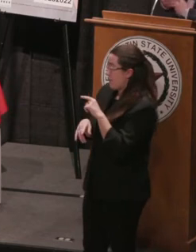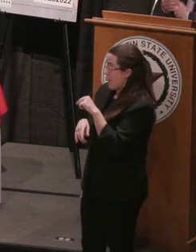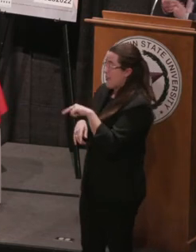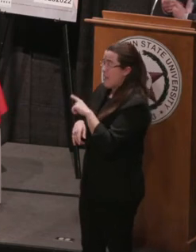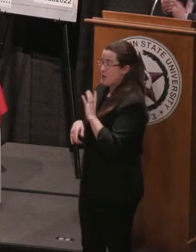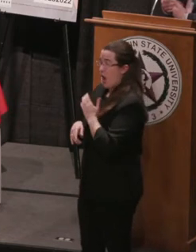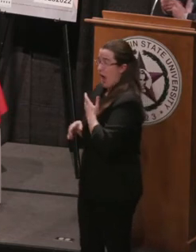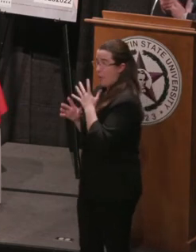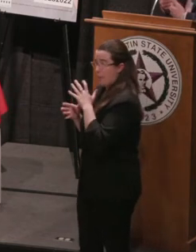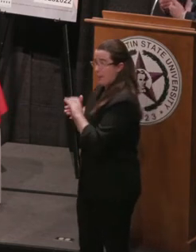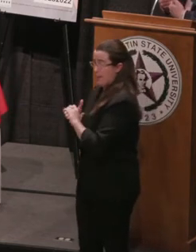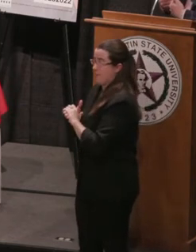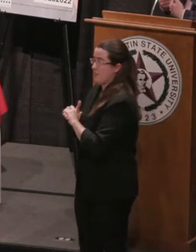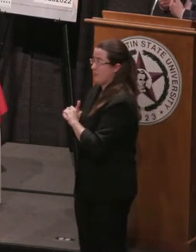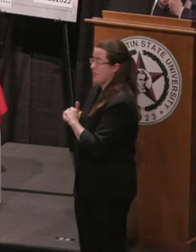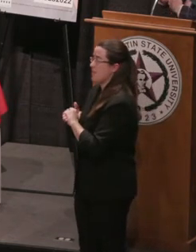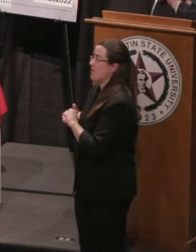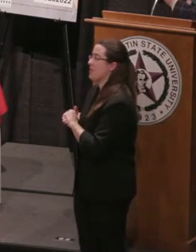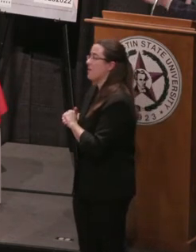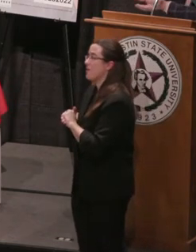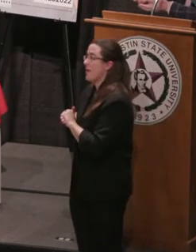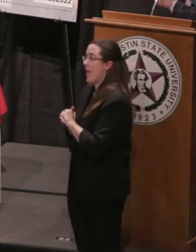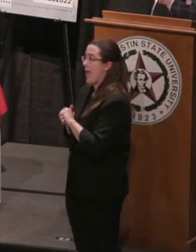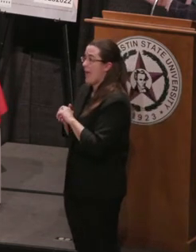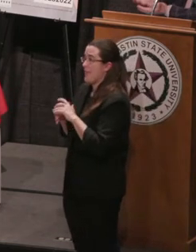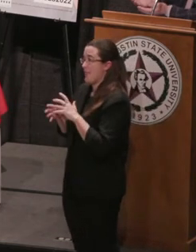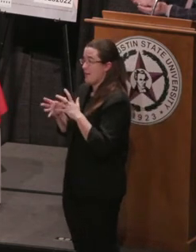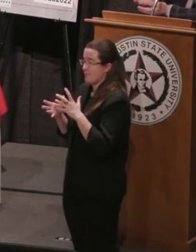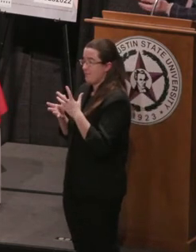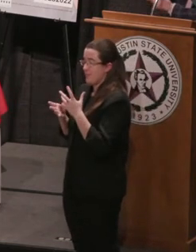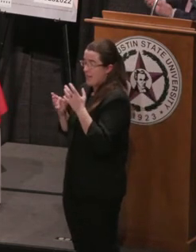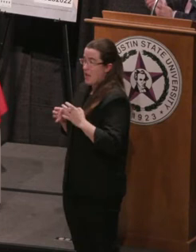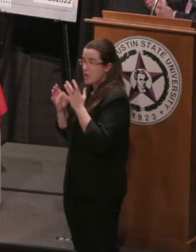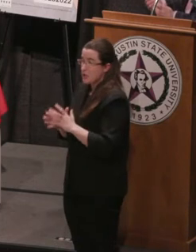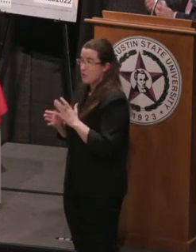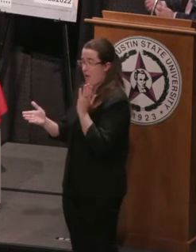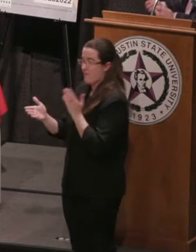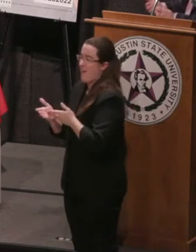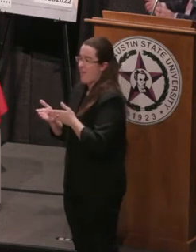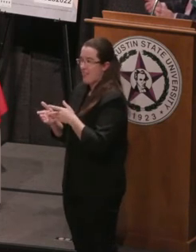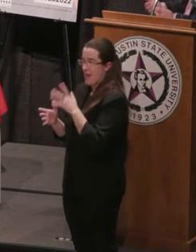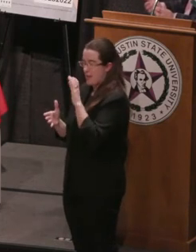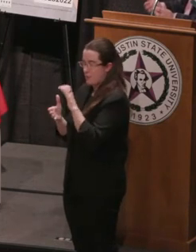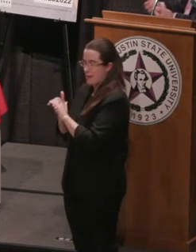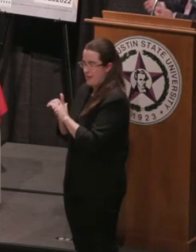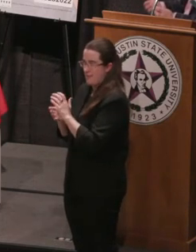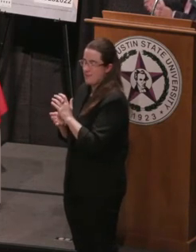our beliefs, and the consumer or the customer has violated those